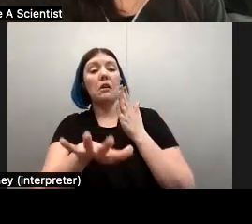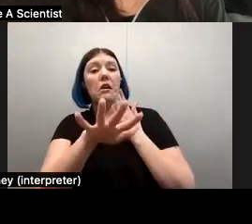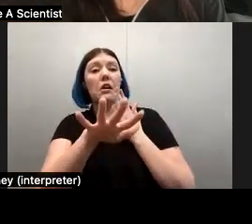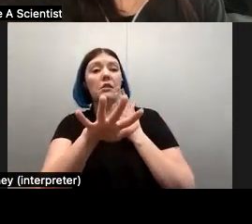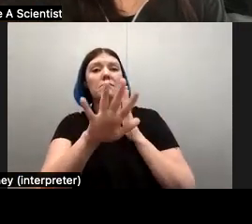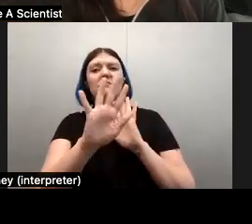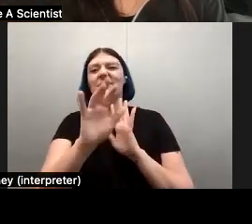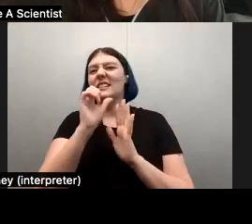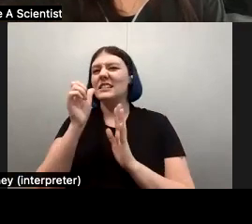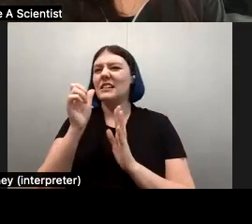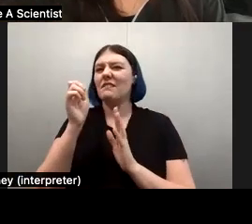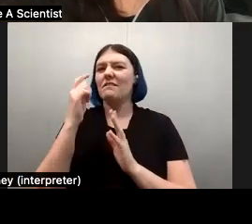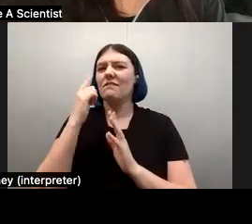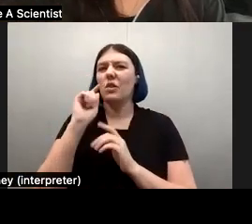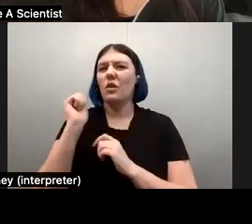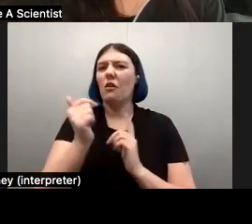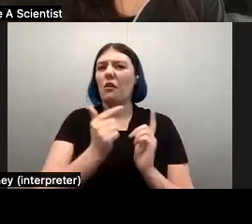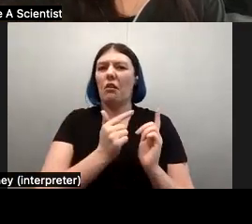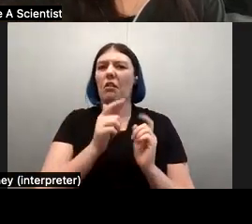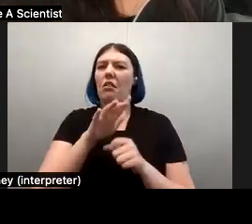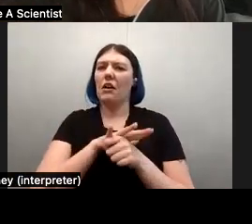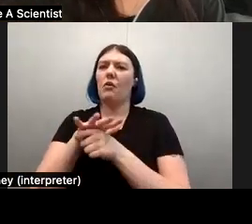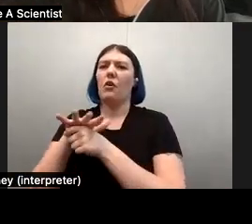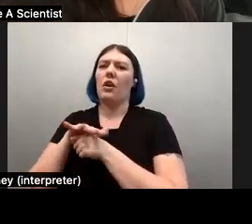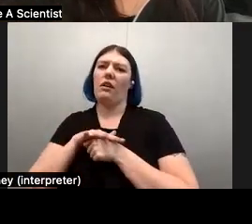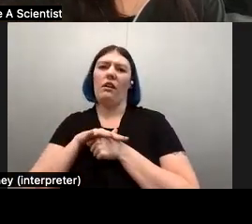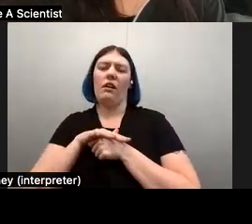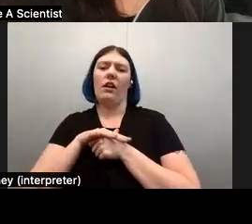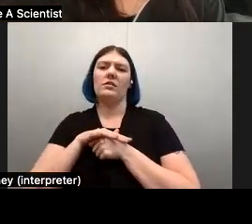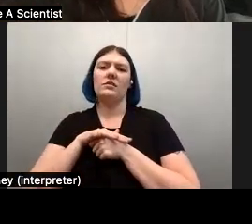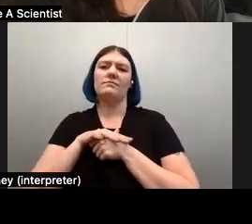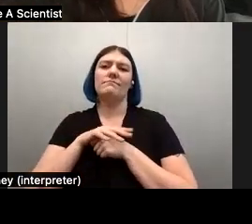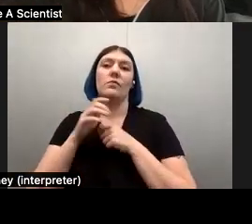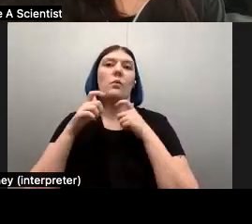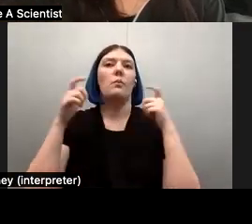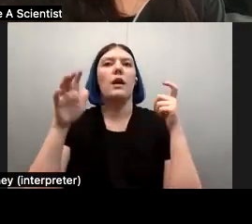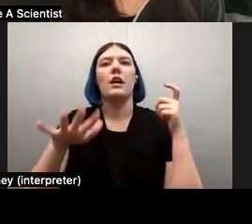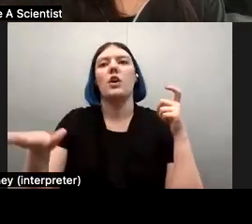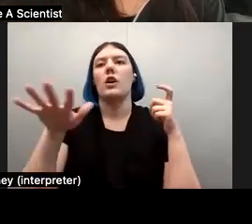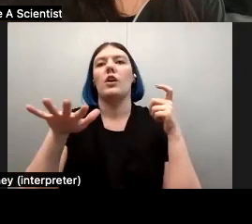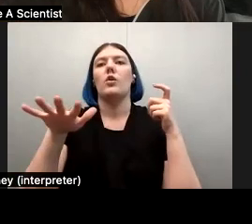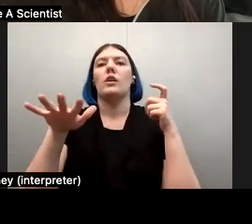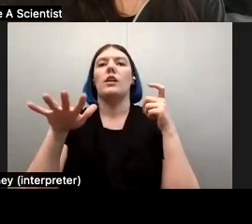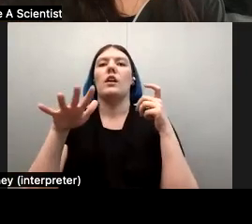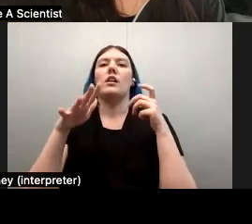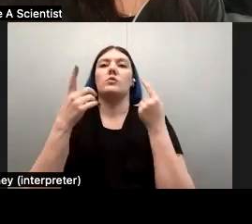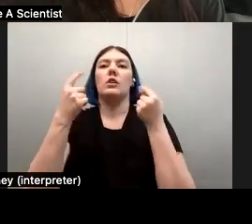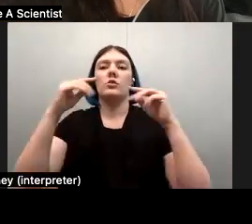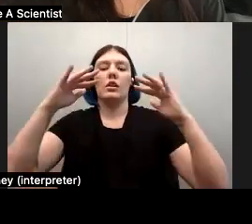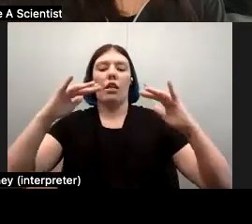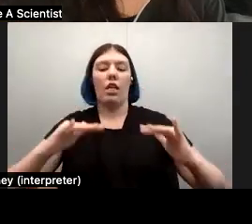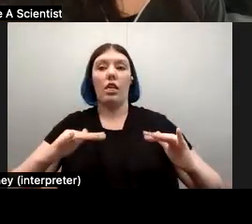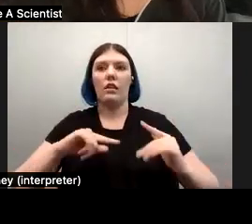work well for all areas. So there was a big part of the Everglades where they kept trying to drain it, and then their houses kept flooding